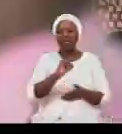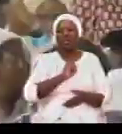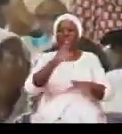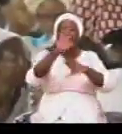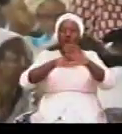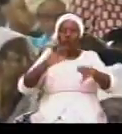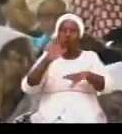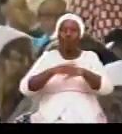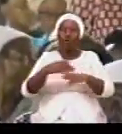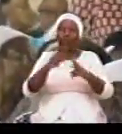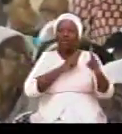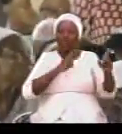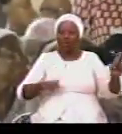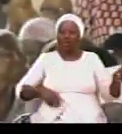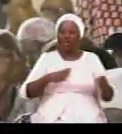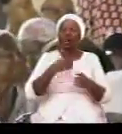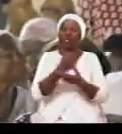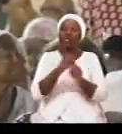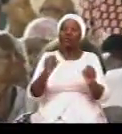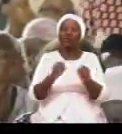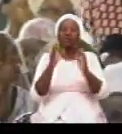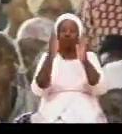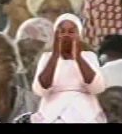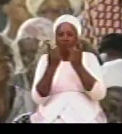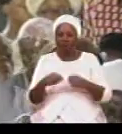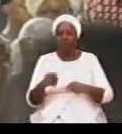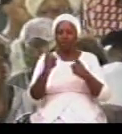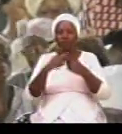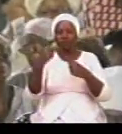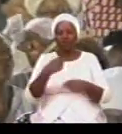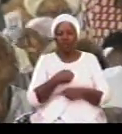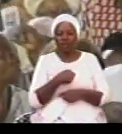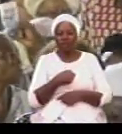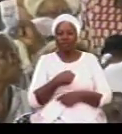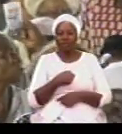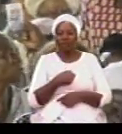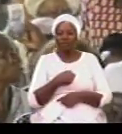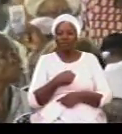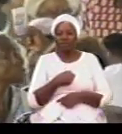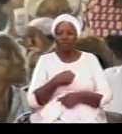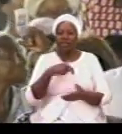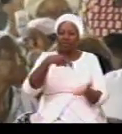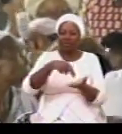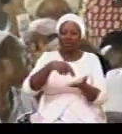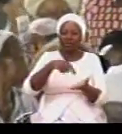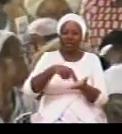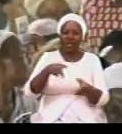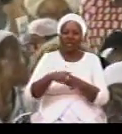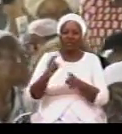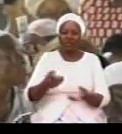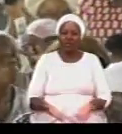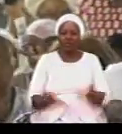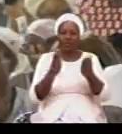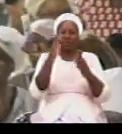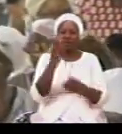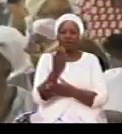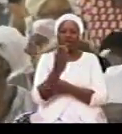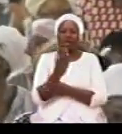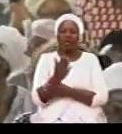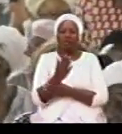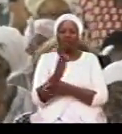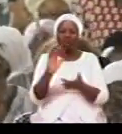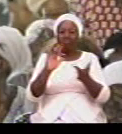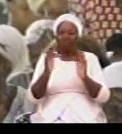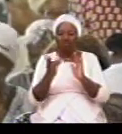me. Stand up as you are raising up your hand, online, over the radio, over the